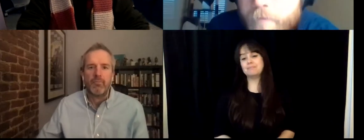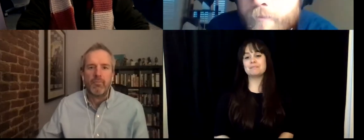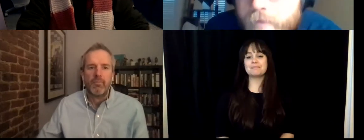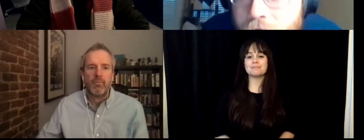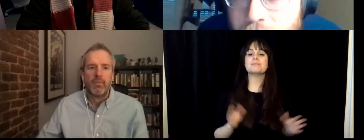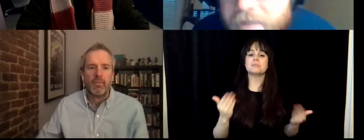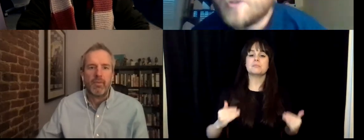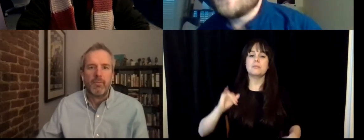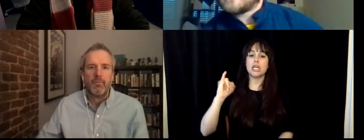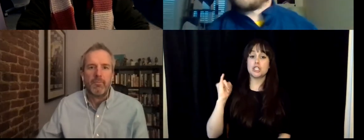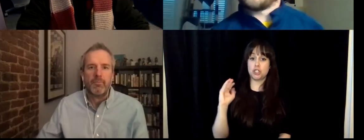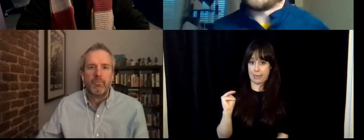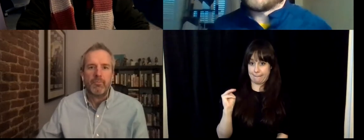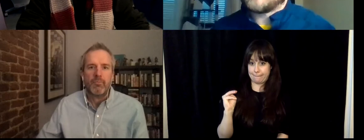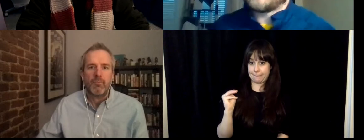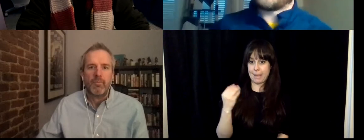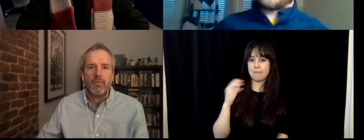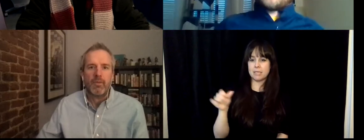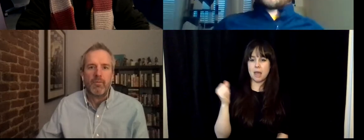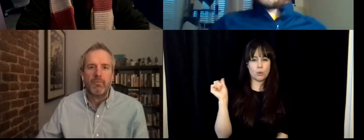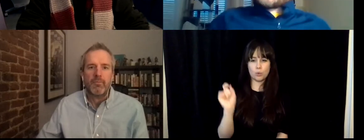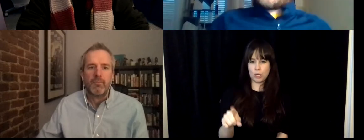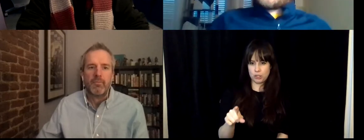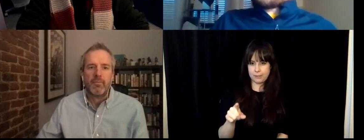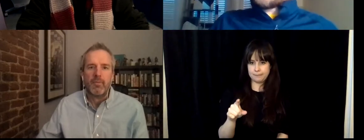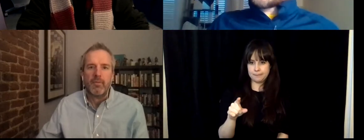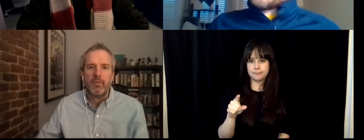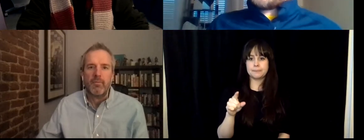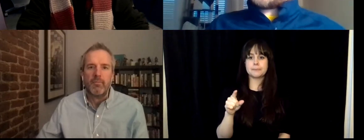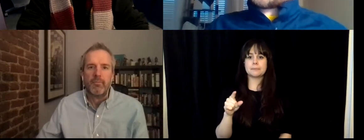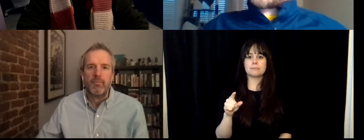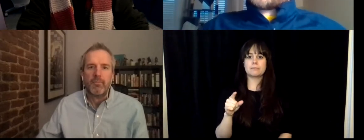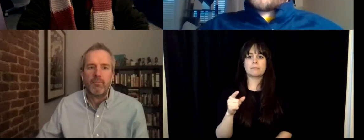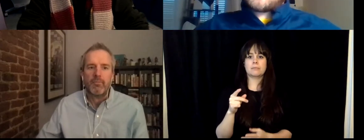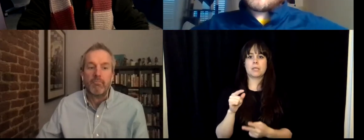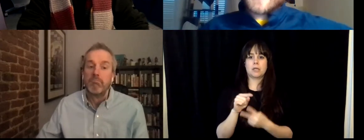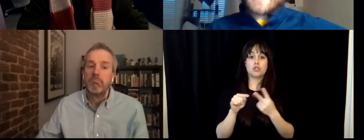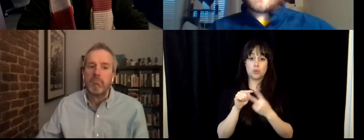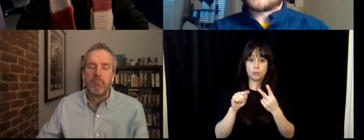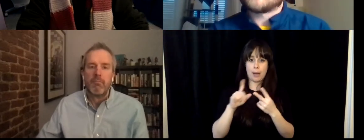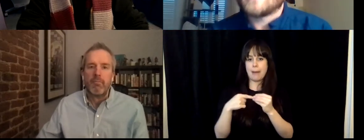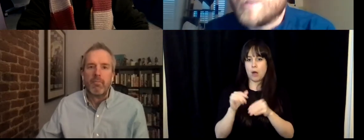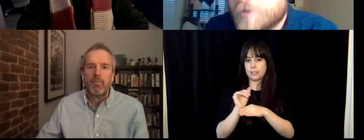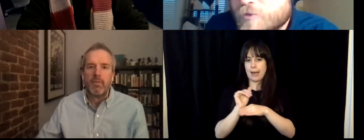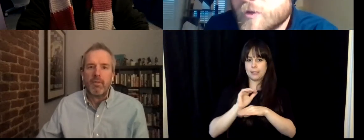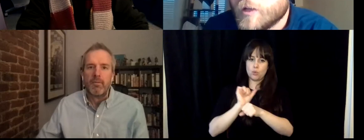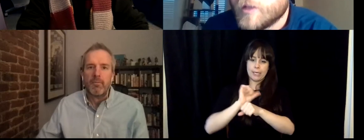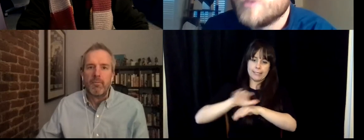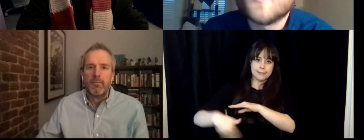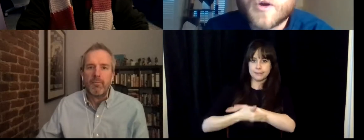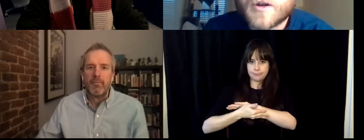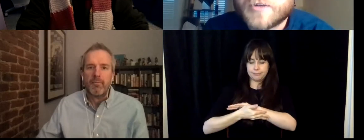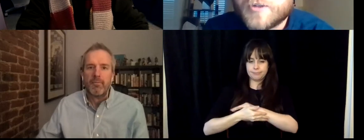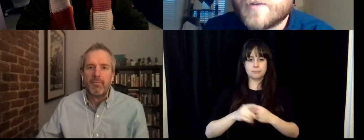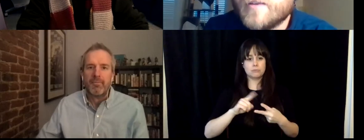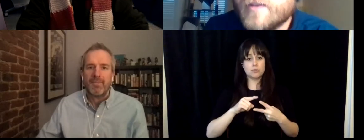Jim, I do have another question for you, and both are about night shifts. One is what happens if someone asks you to